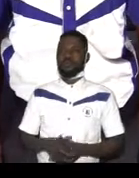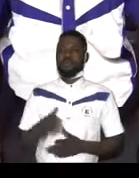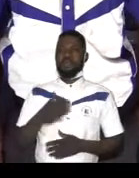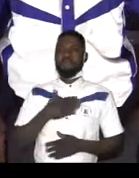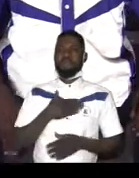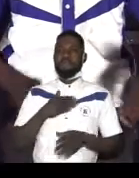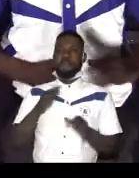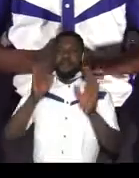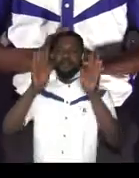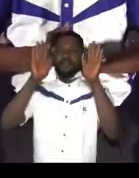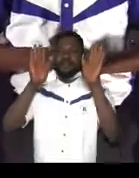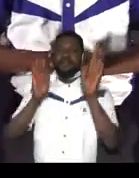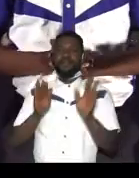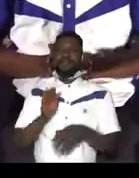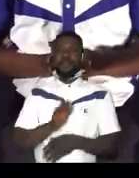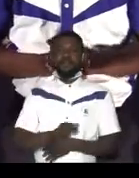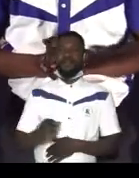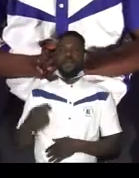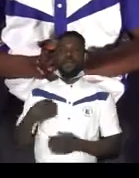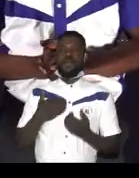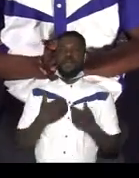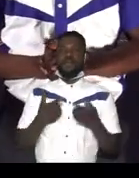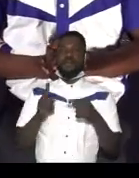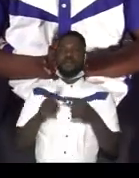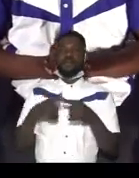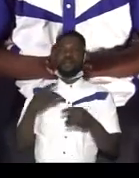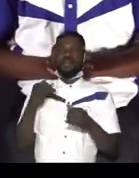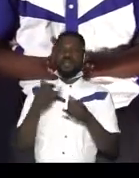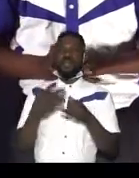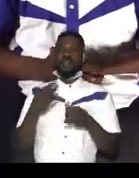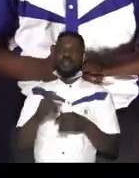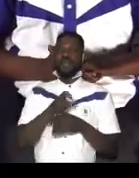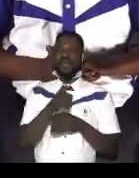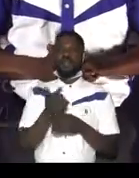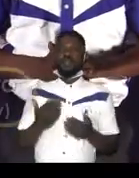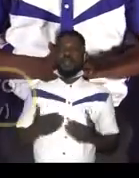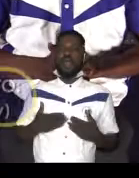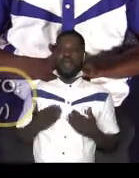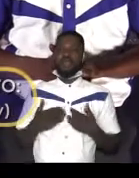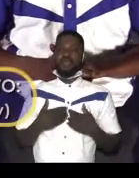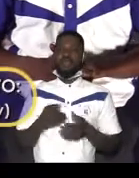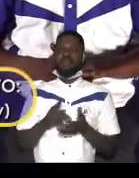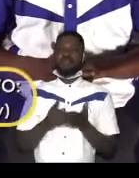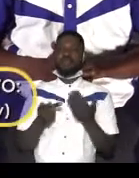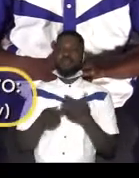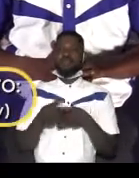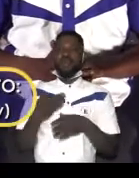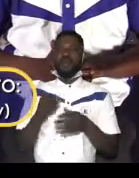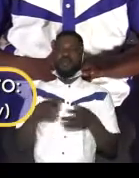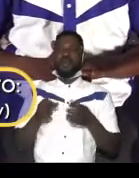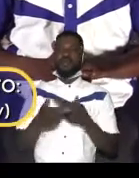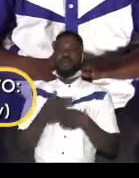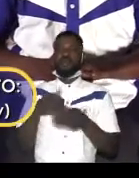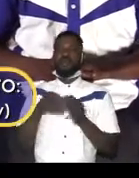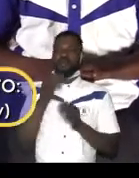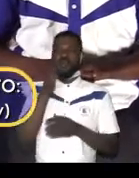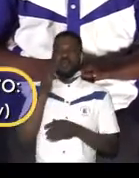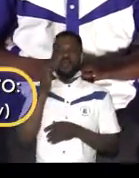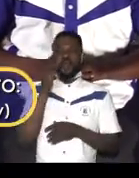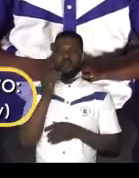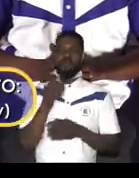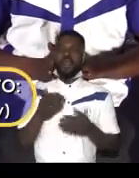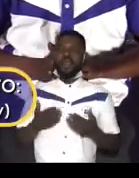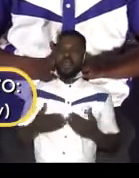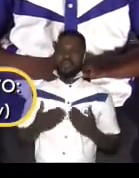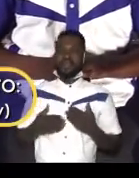My wonderful pupils, we have come to the end of another exciting episode on the Classroom in Your Home. An exciting episode